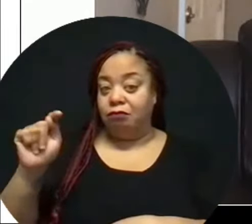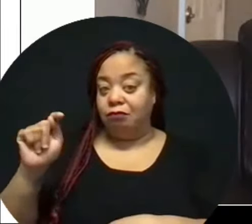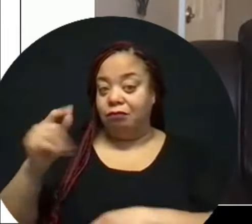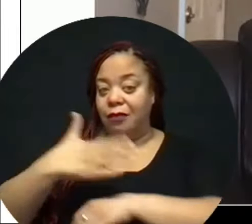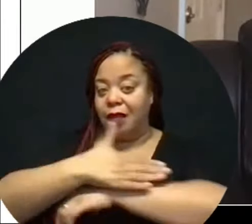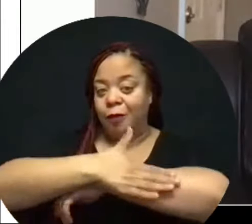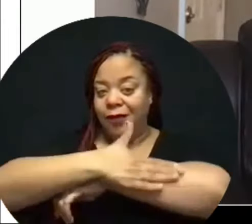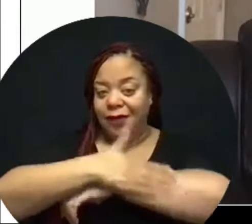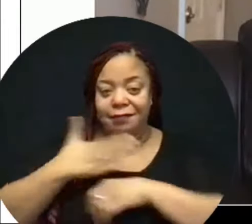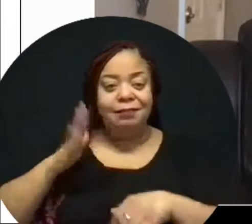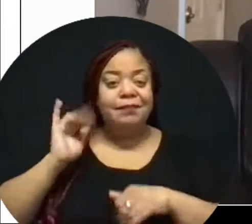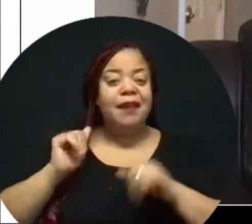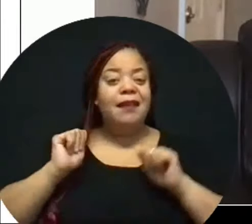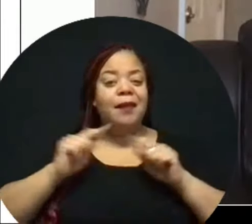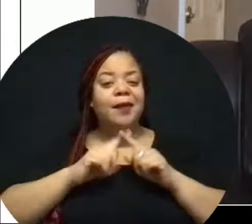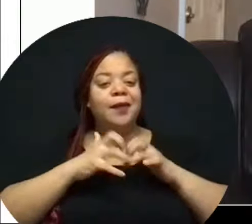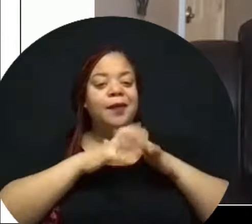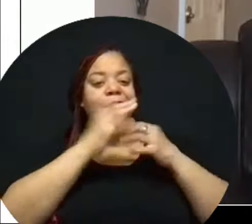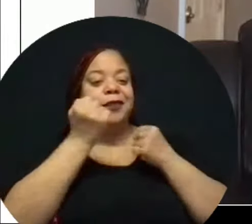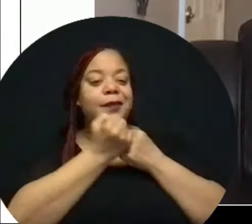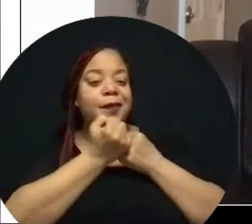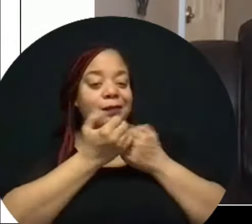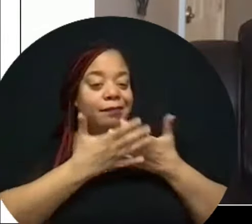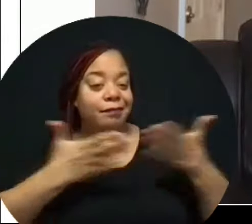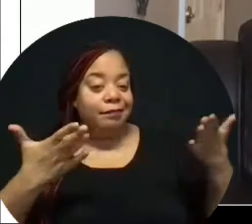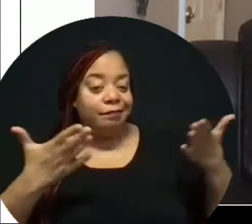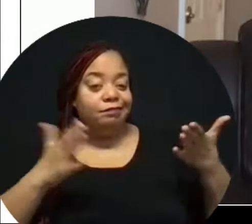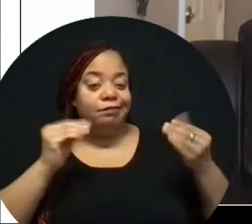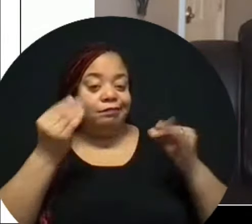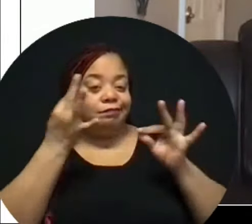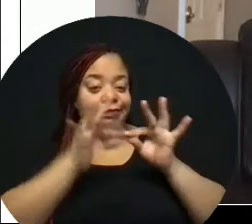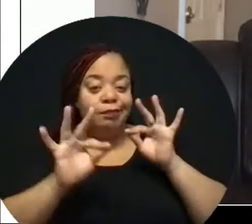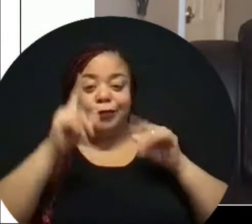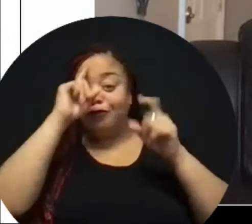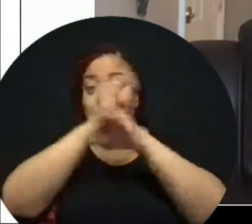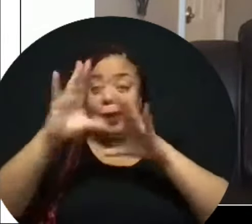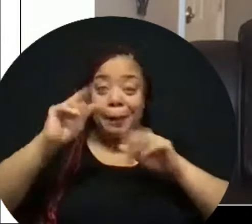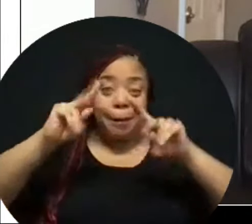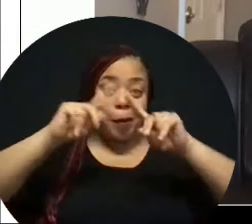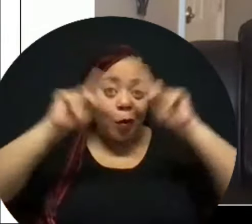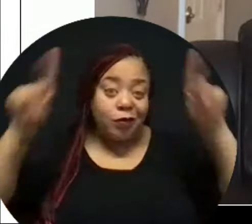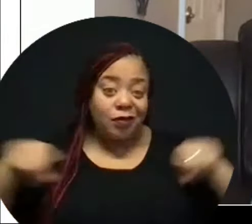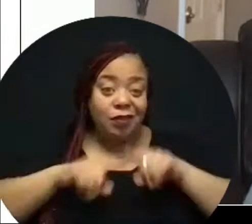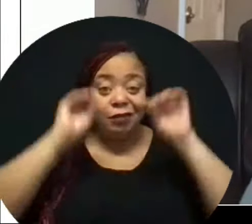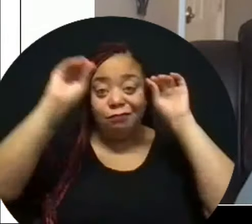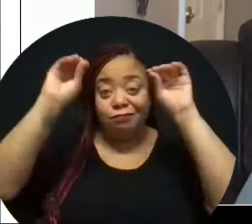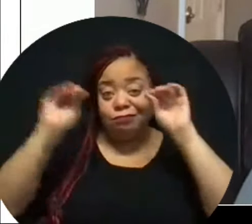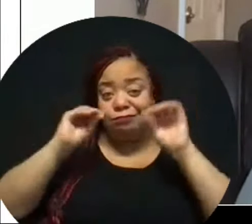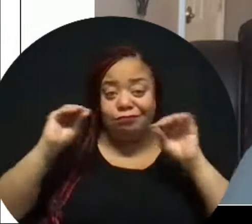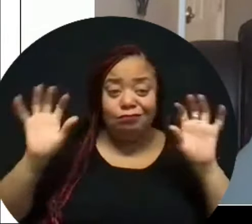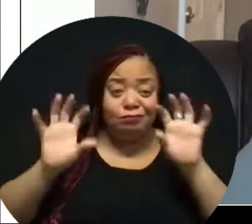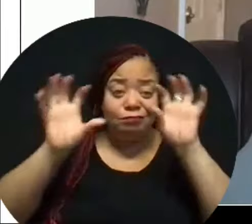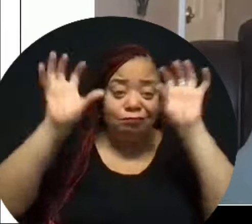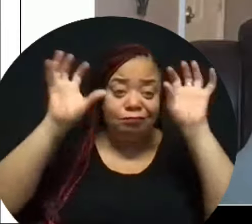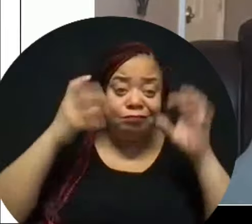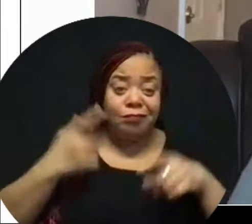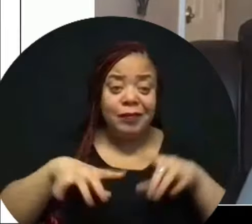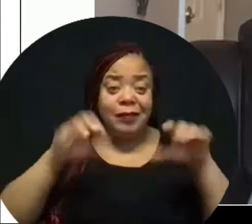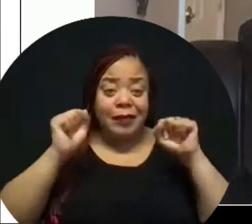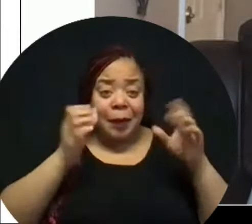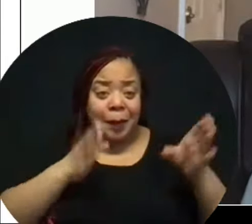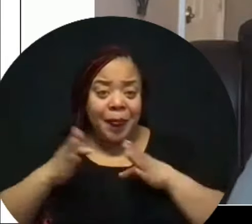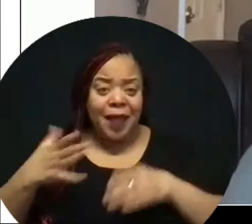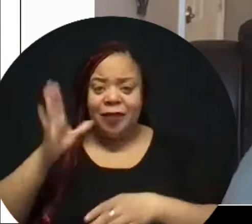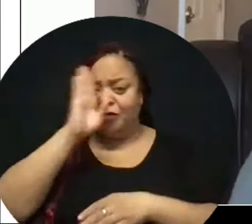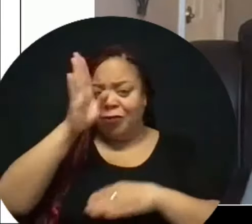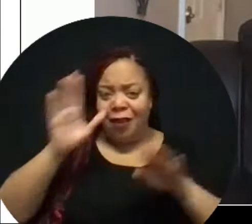prisons on their environmental impact studies, a million different tactics, but trying to attack the material situation, not just trying to like philosophize